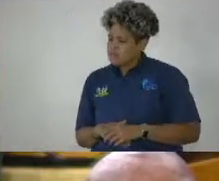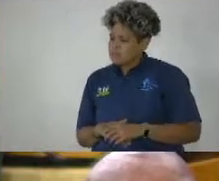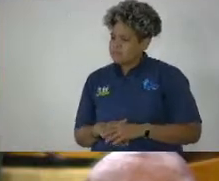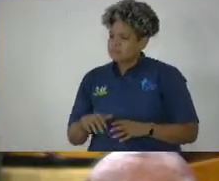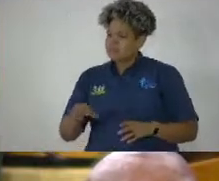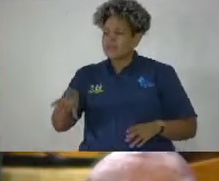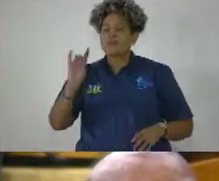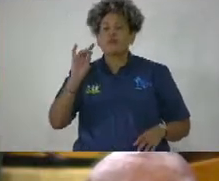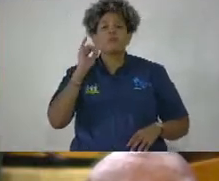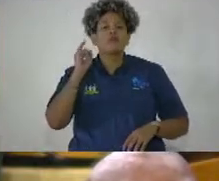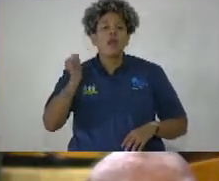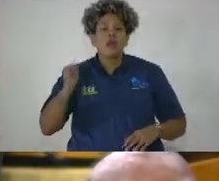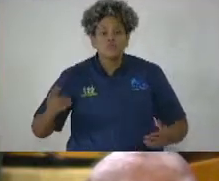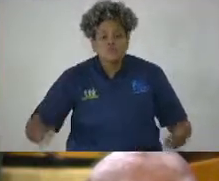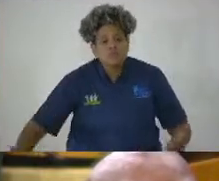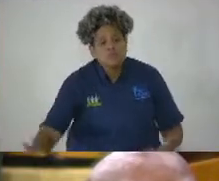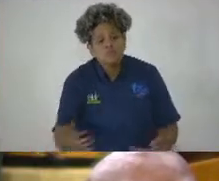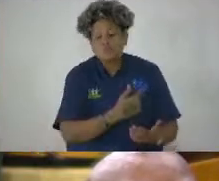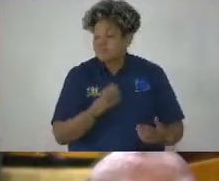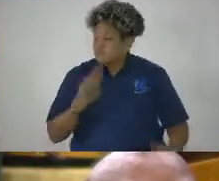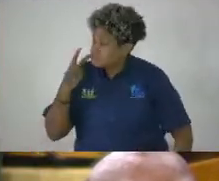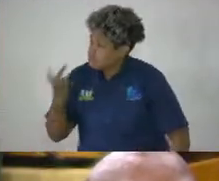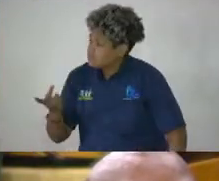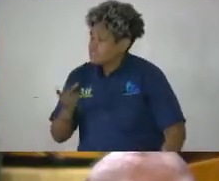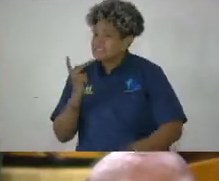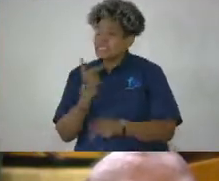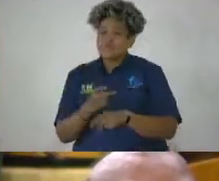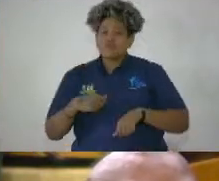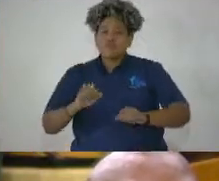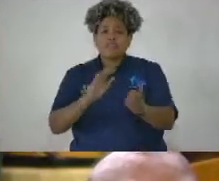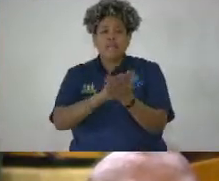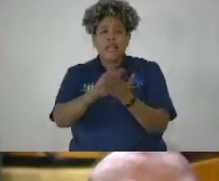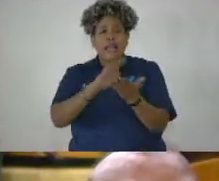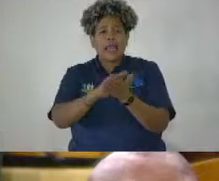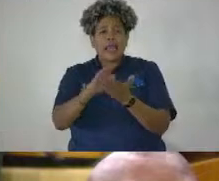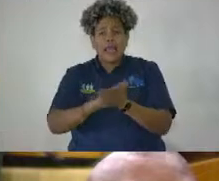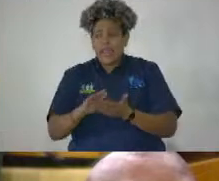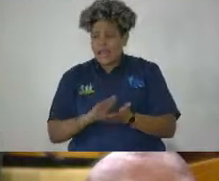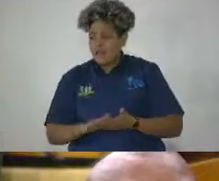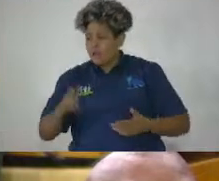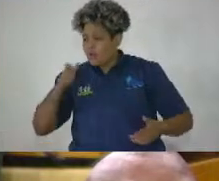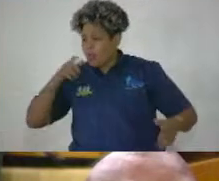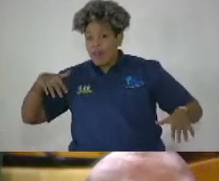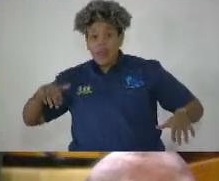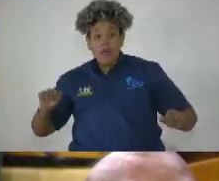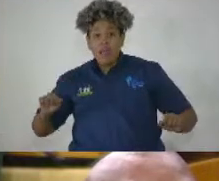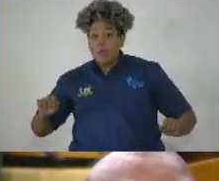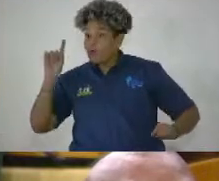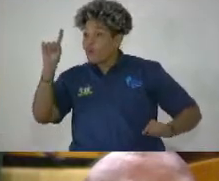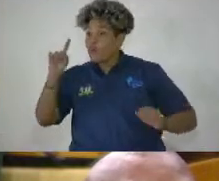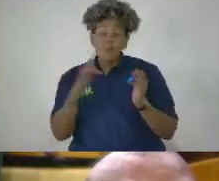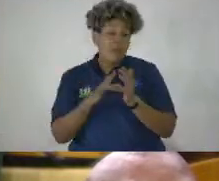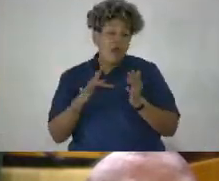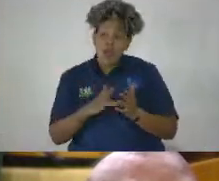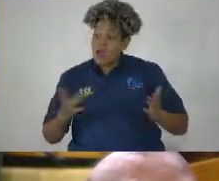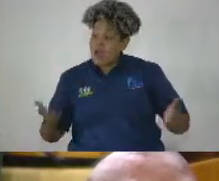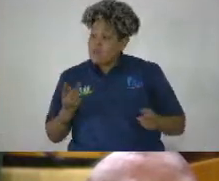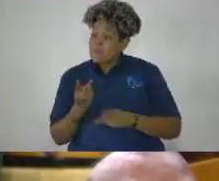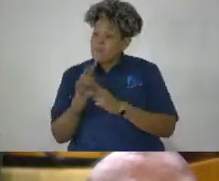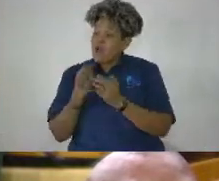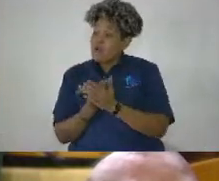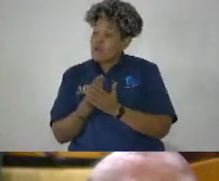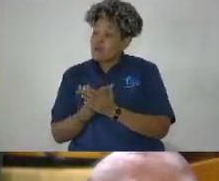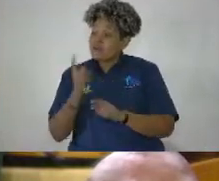picking up our garbage, keeping our streets clean, who have not been able to go to a bank and borrow